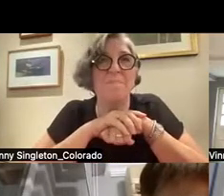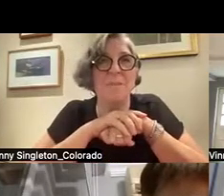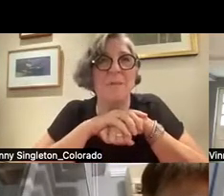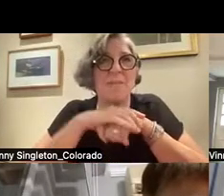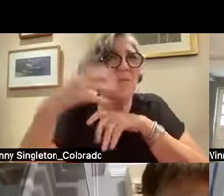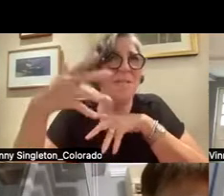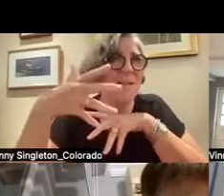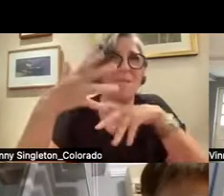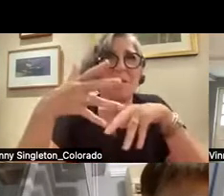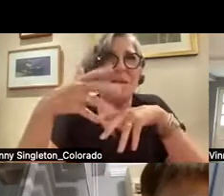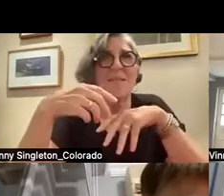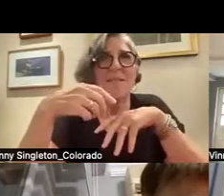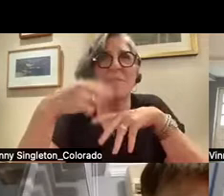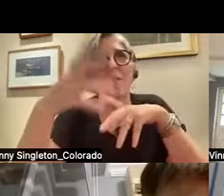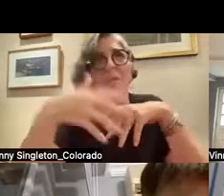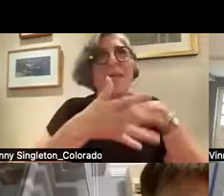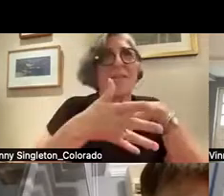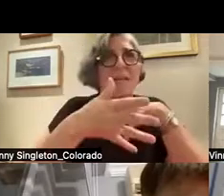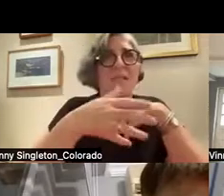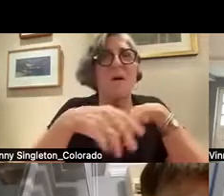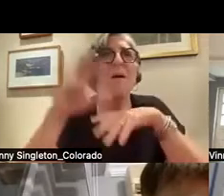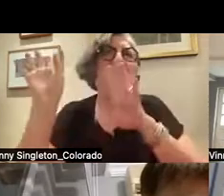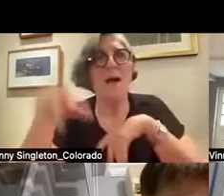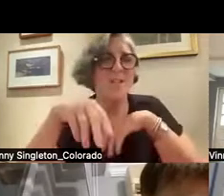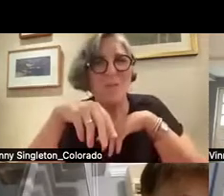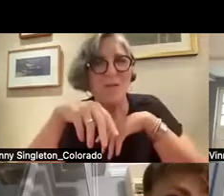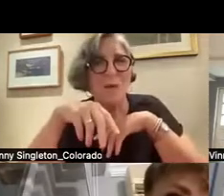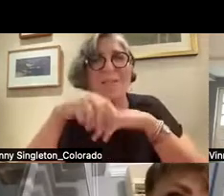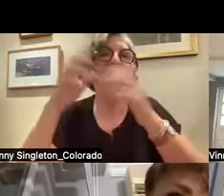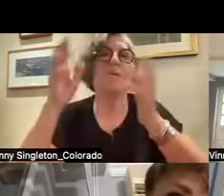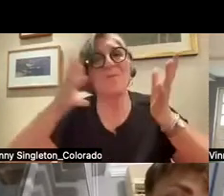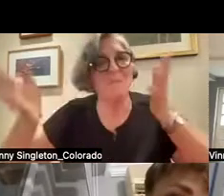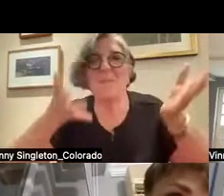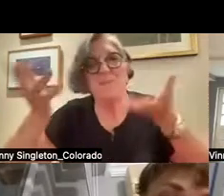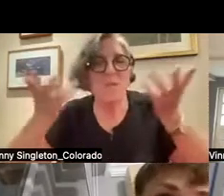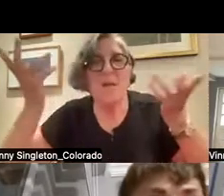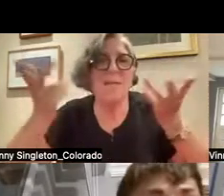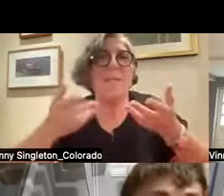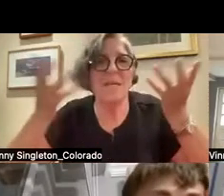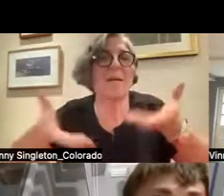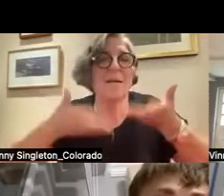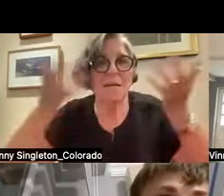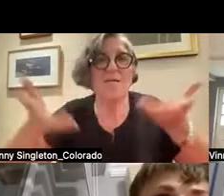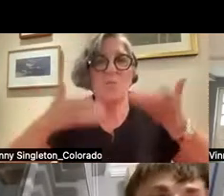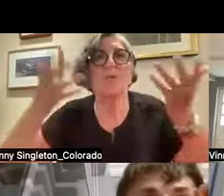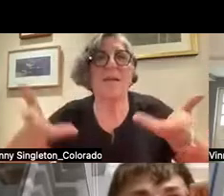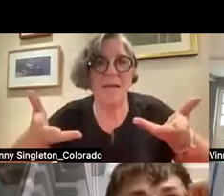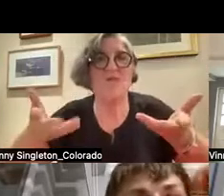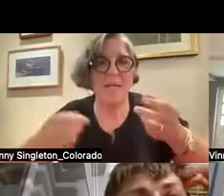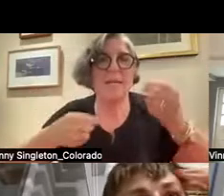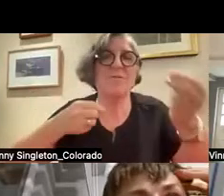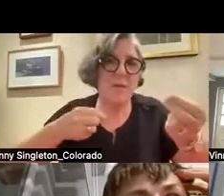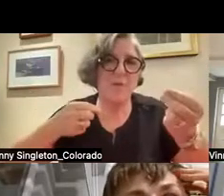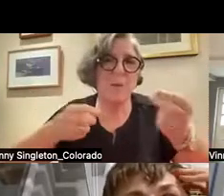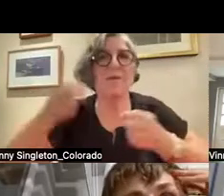where people ask, what's the sign for this? And somebody said, well, I sign it this way. Oh no, I just fingerspell it. You know, so sometimes you might see a duplicate